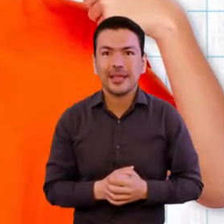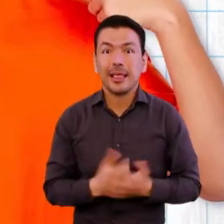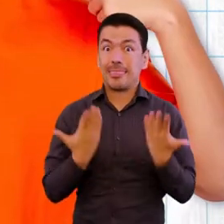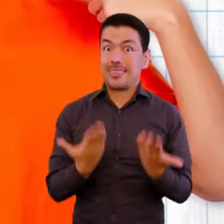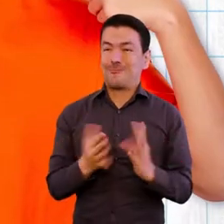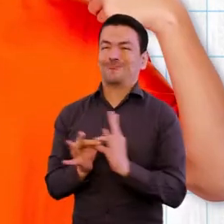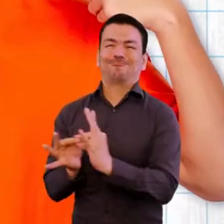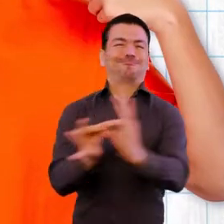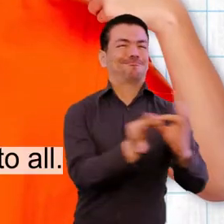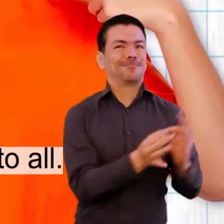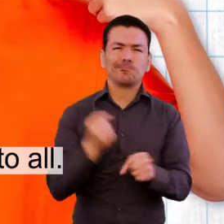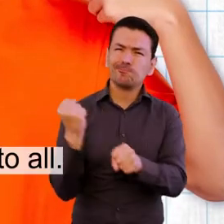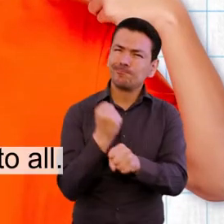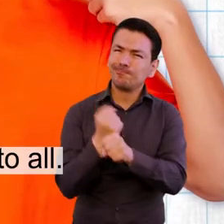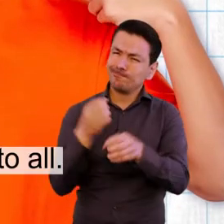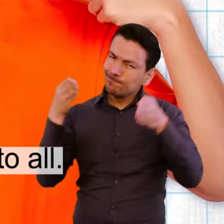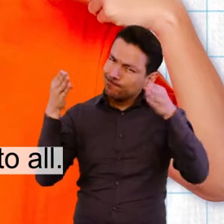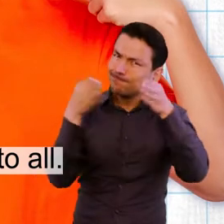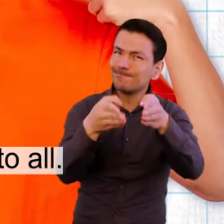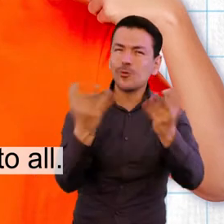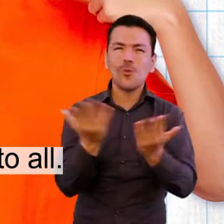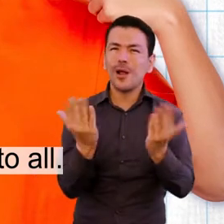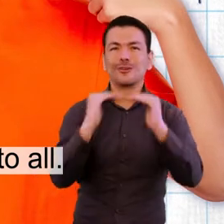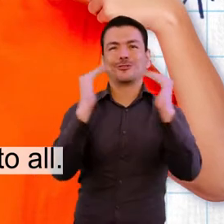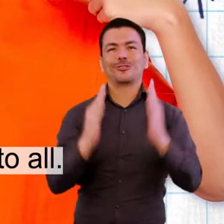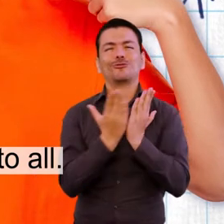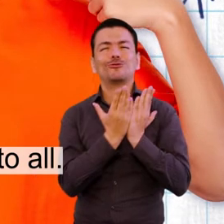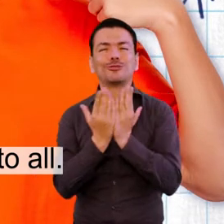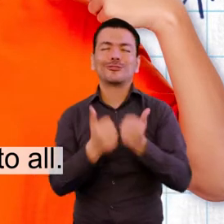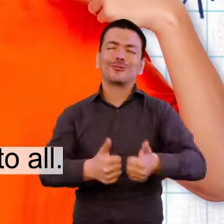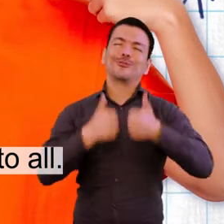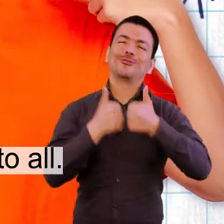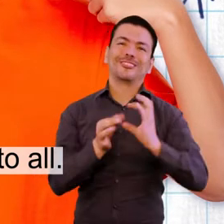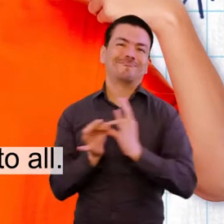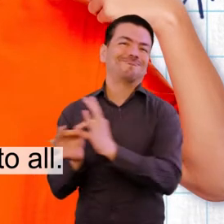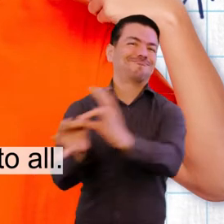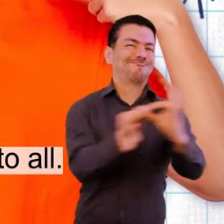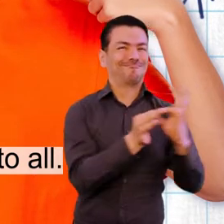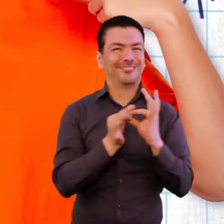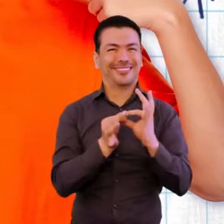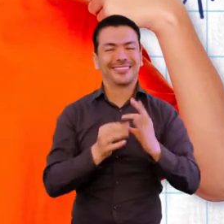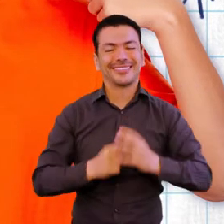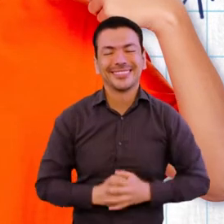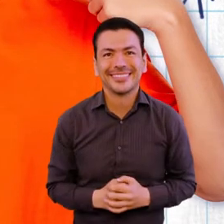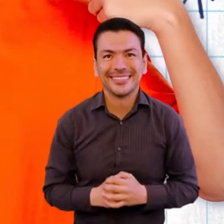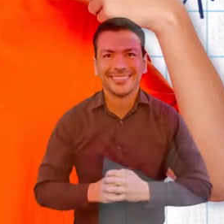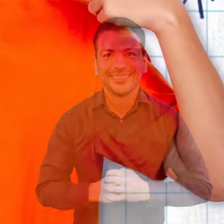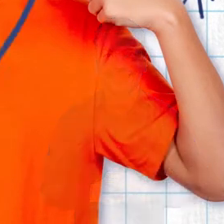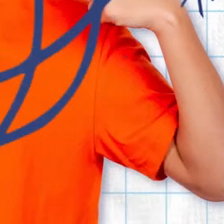Let's work together. Keep our schools healthy, safe, and welcoming to all.